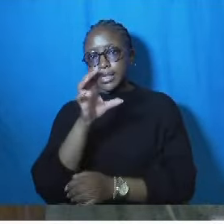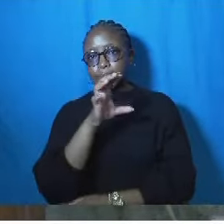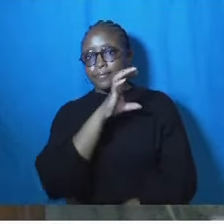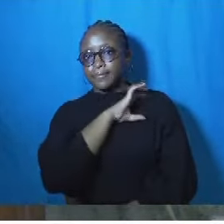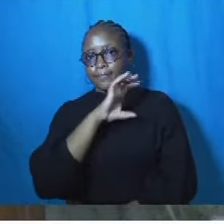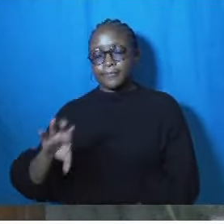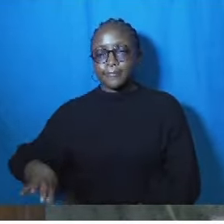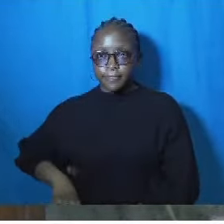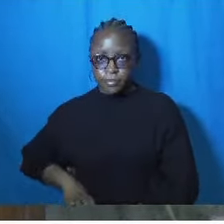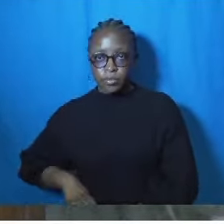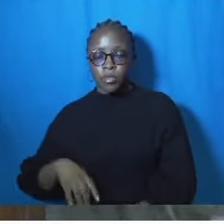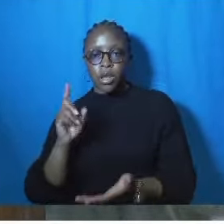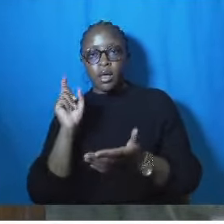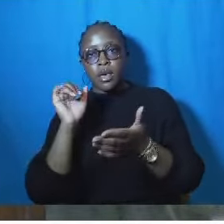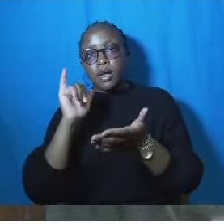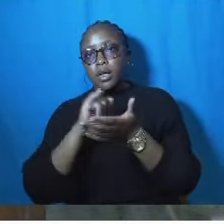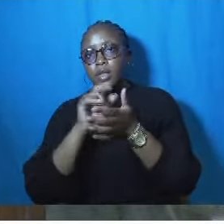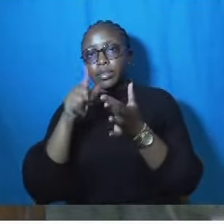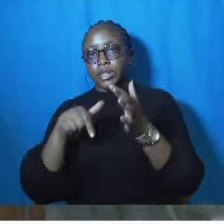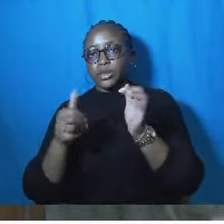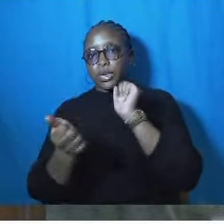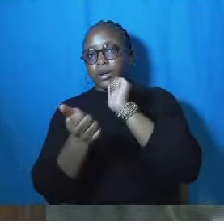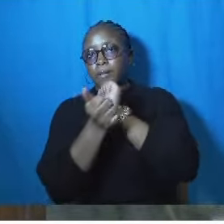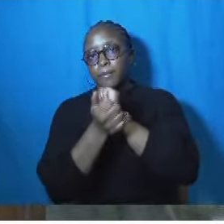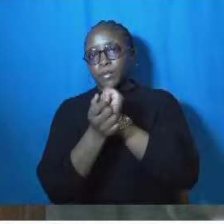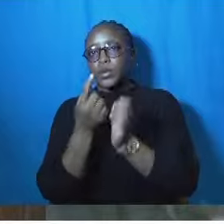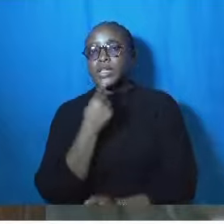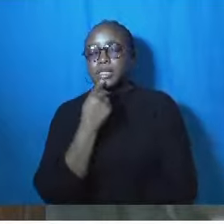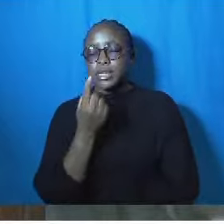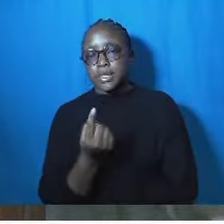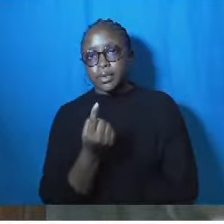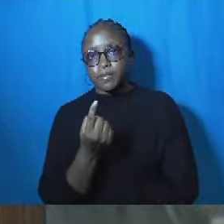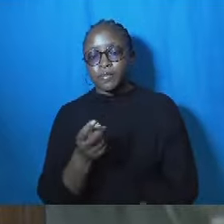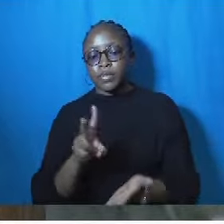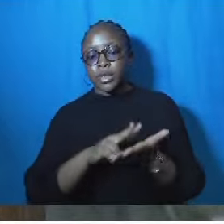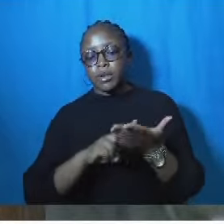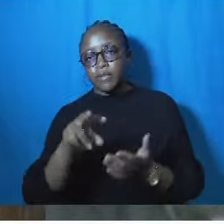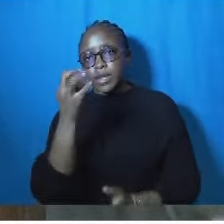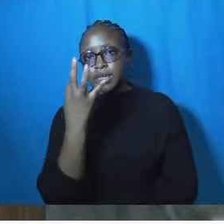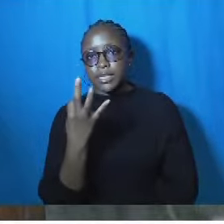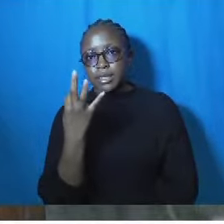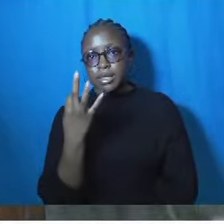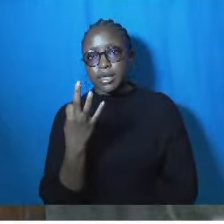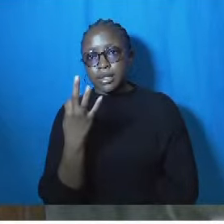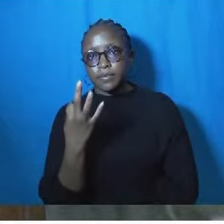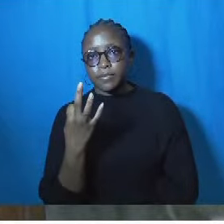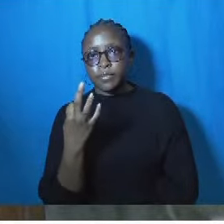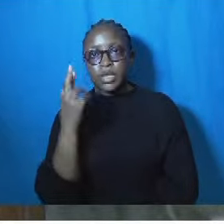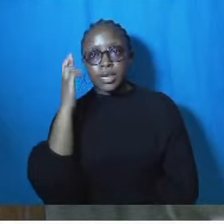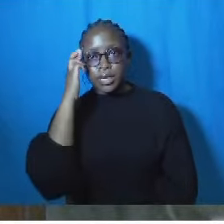Paul is saying. And verse 3, he gives us the reason why.